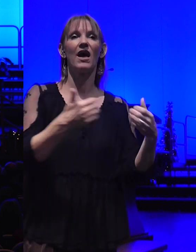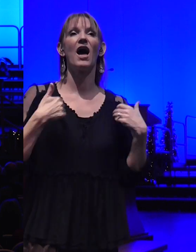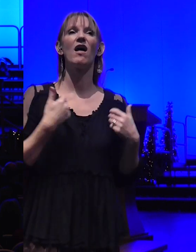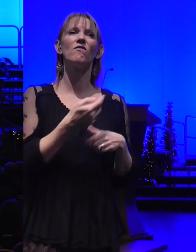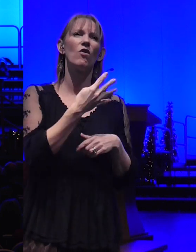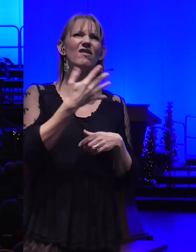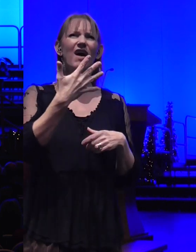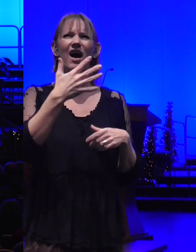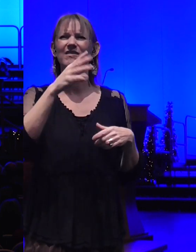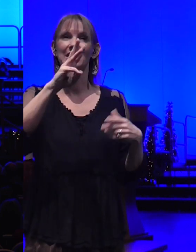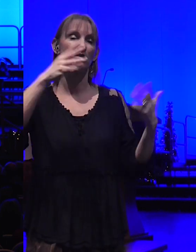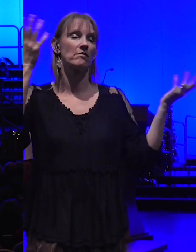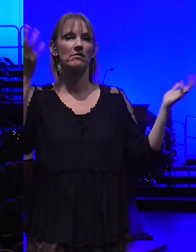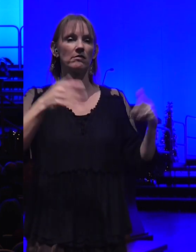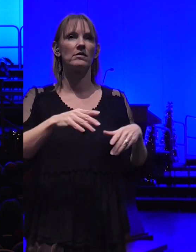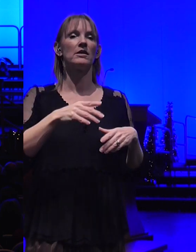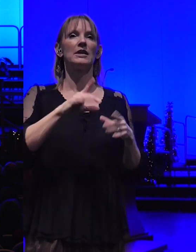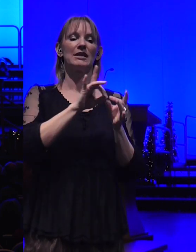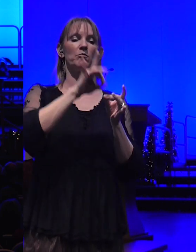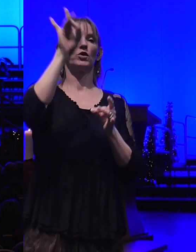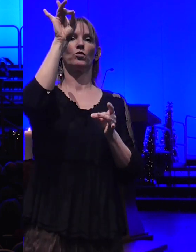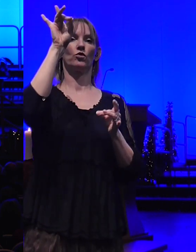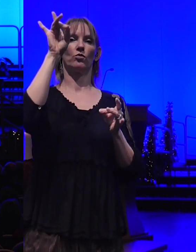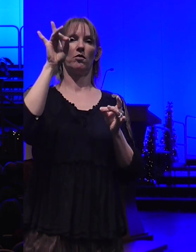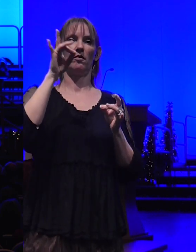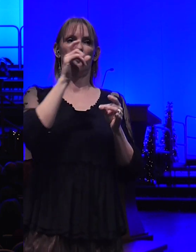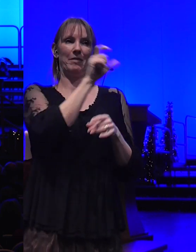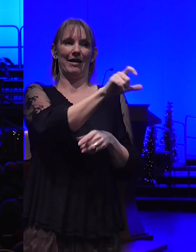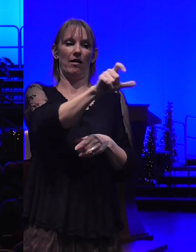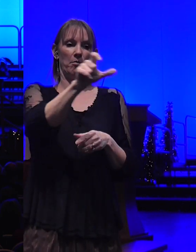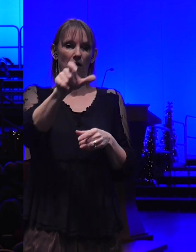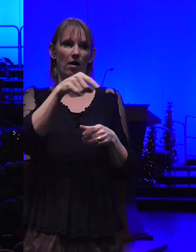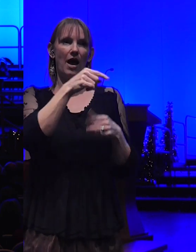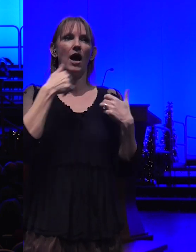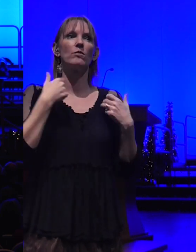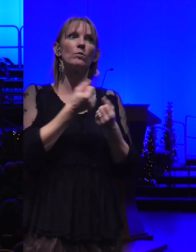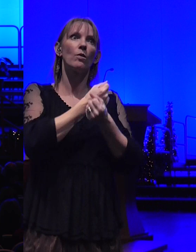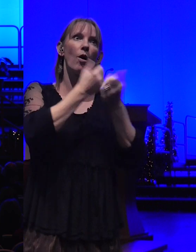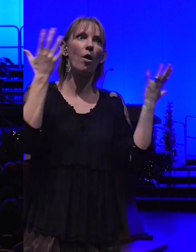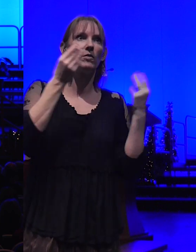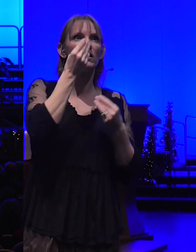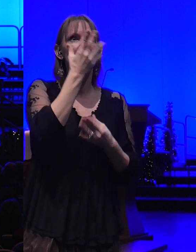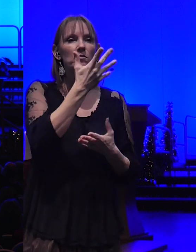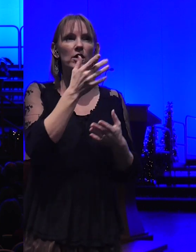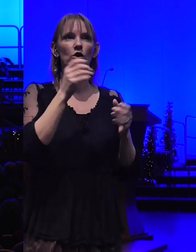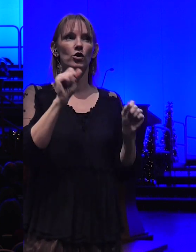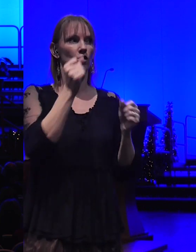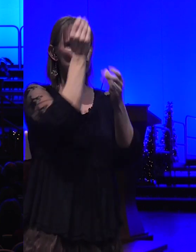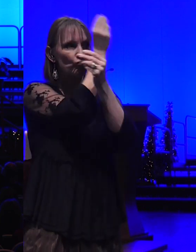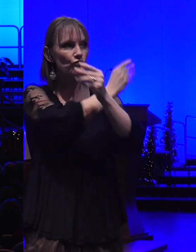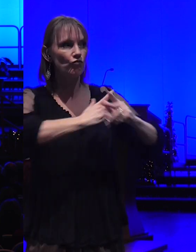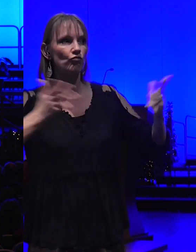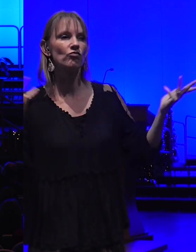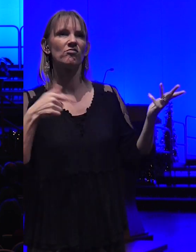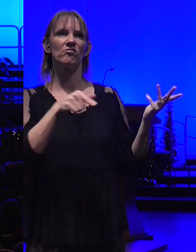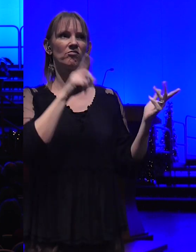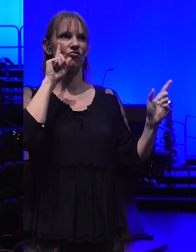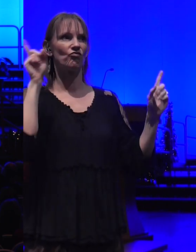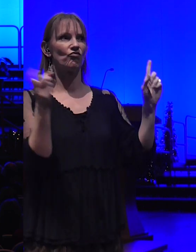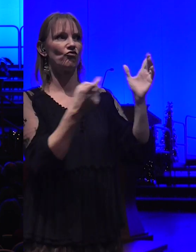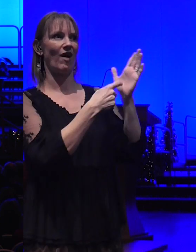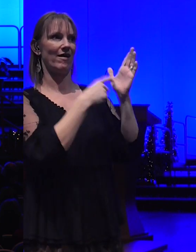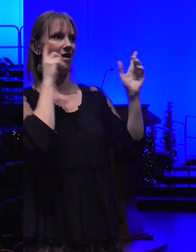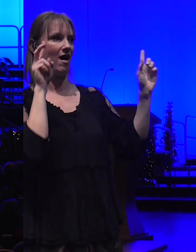6 luminaries, spiritual lights, social lights, people who had so much to share, well-renowned people. The list